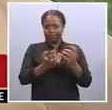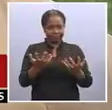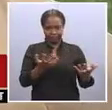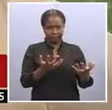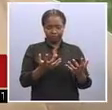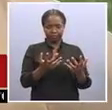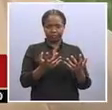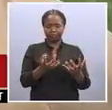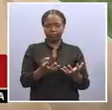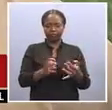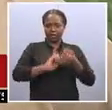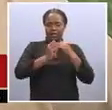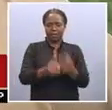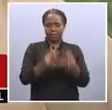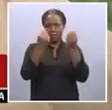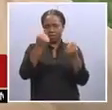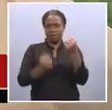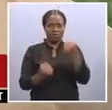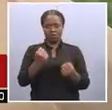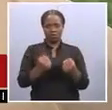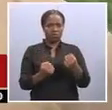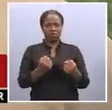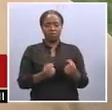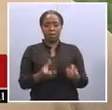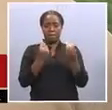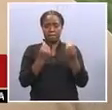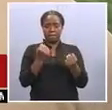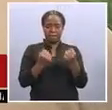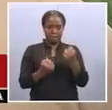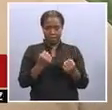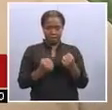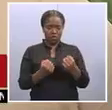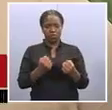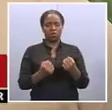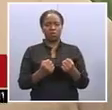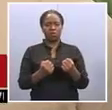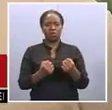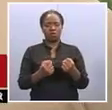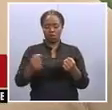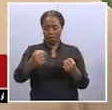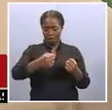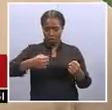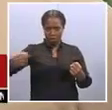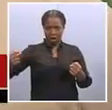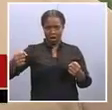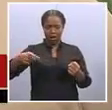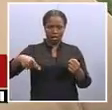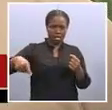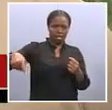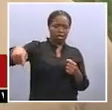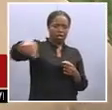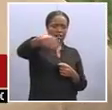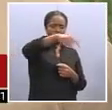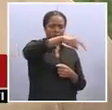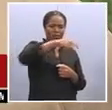vehicle as quick as I could. I got out of the vehicle. Kelly then opened his door and ran around the vehicle.